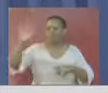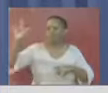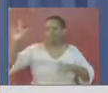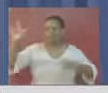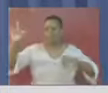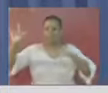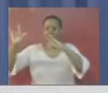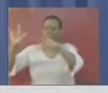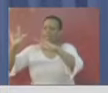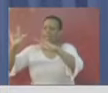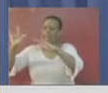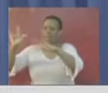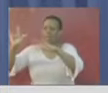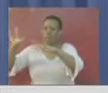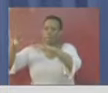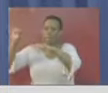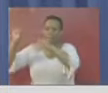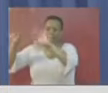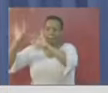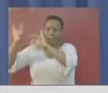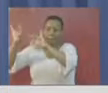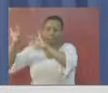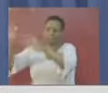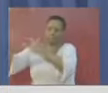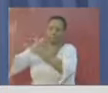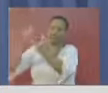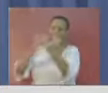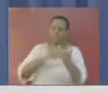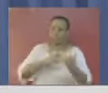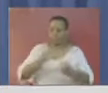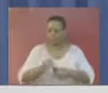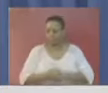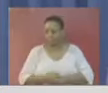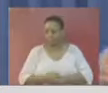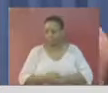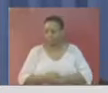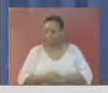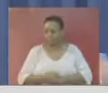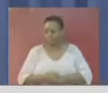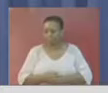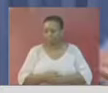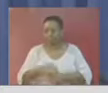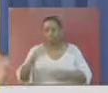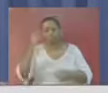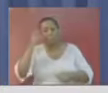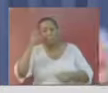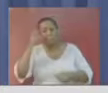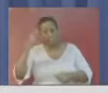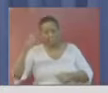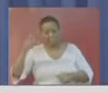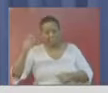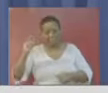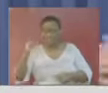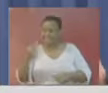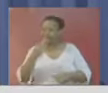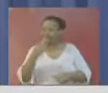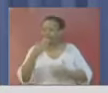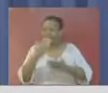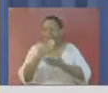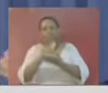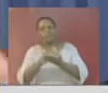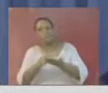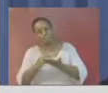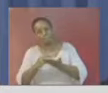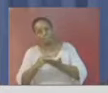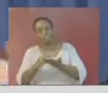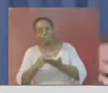Prime Minister said, some, not all, want to come home. And then there are also those who may maybe after the Christmas season, you